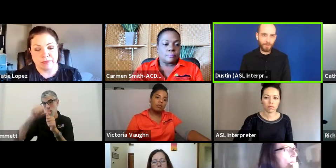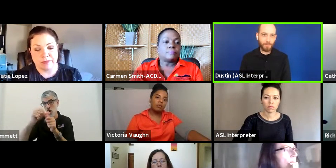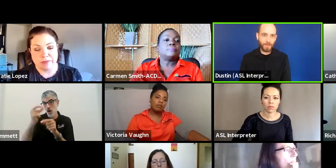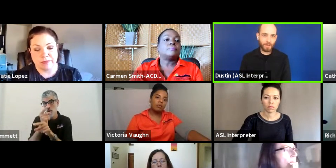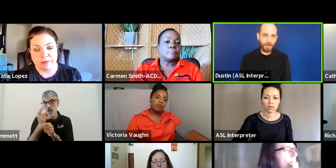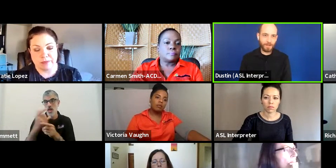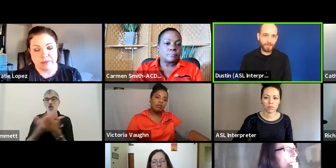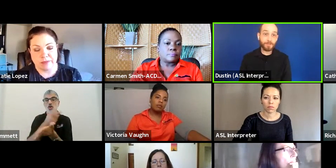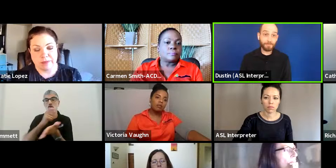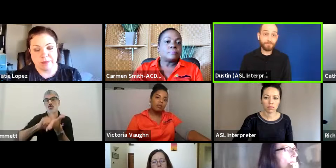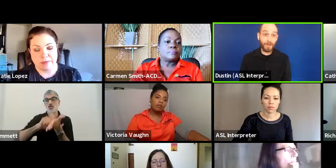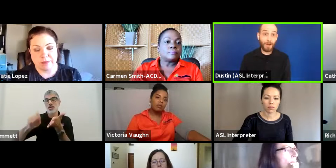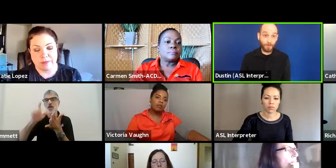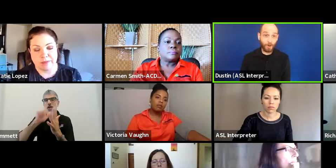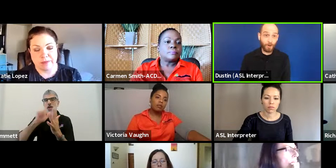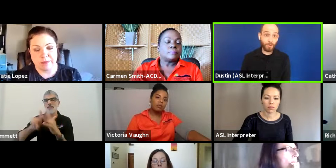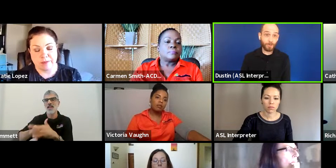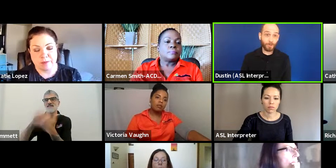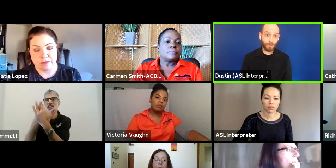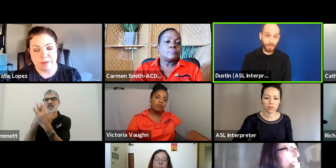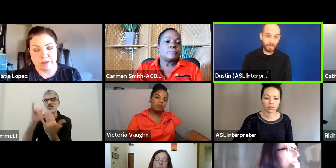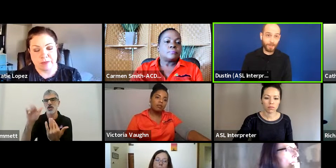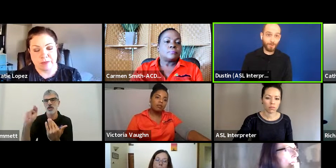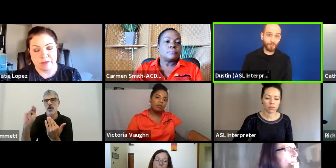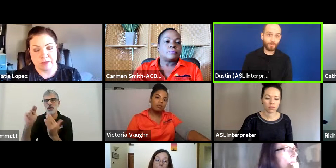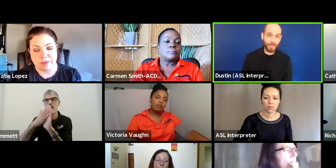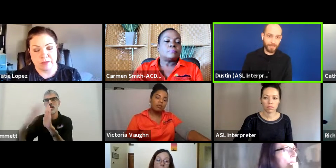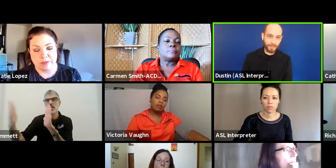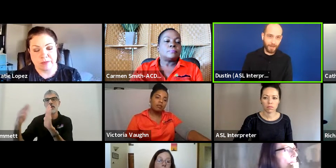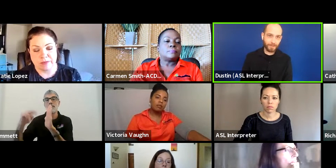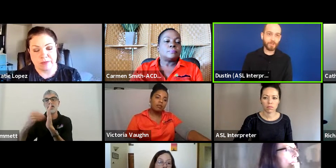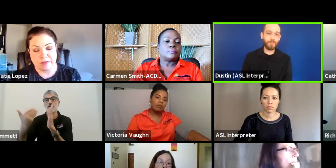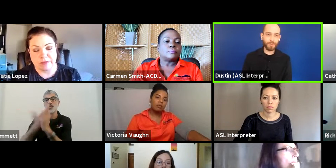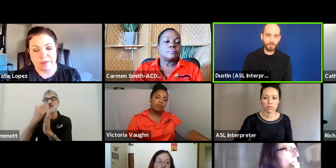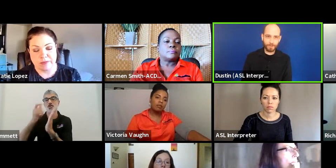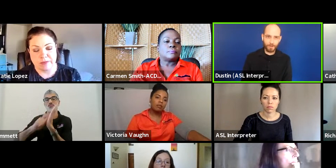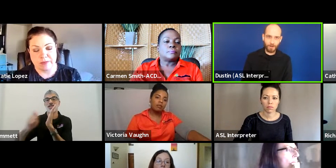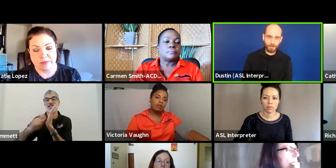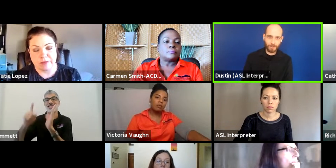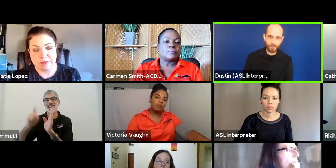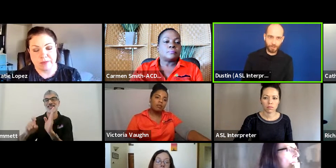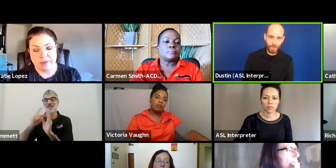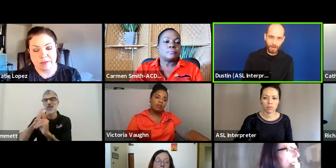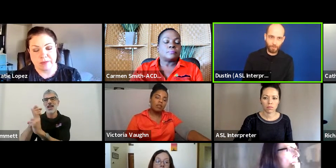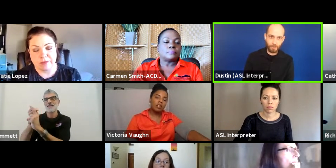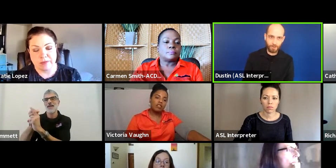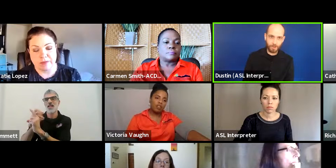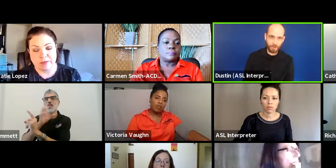later, because if I recall correctly, the new written test is supposed to start